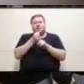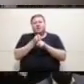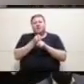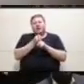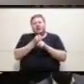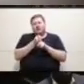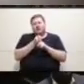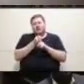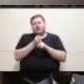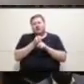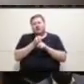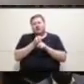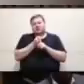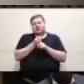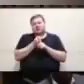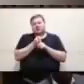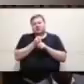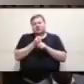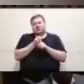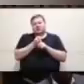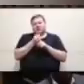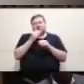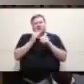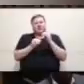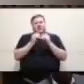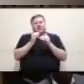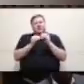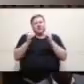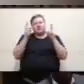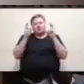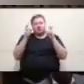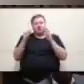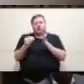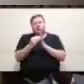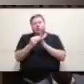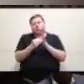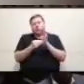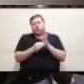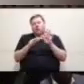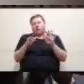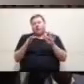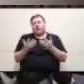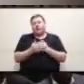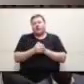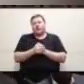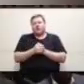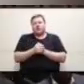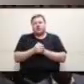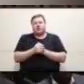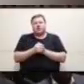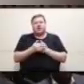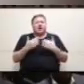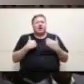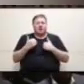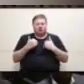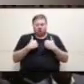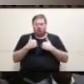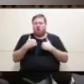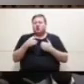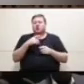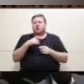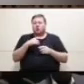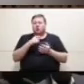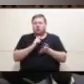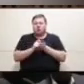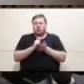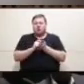of the corrective measures that needs to be implemented. From the side of administration, we have written a